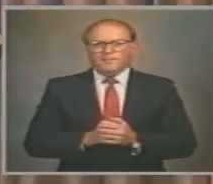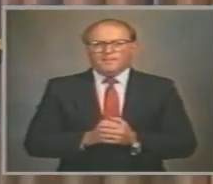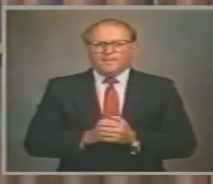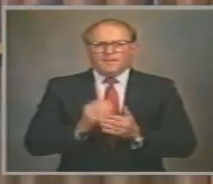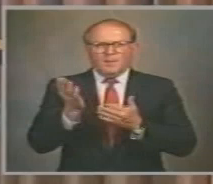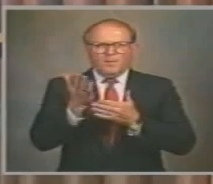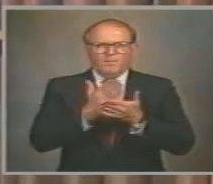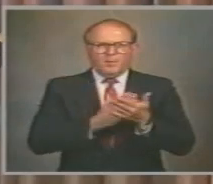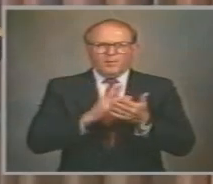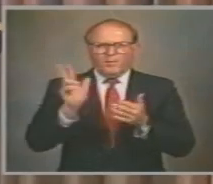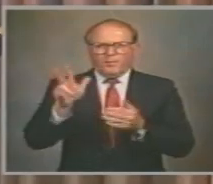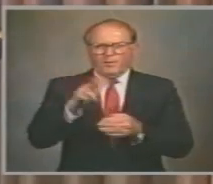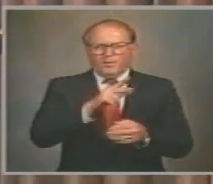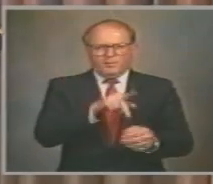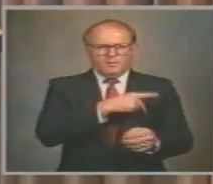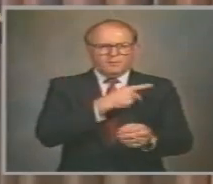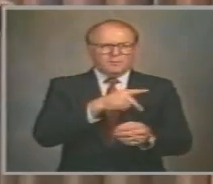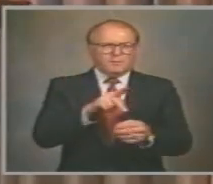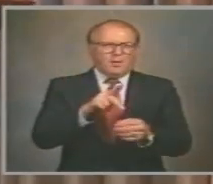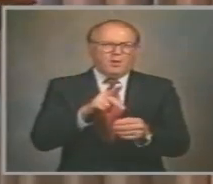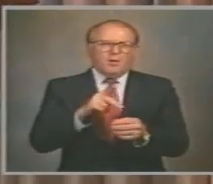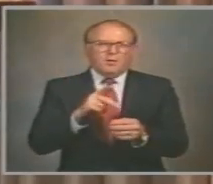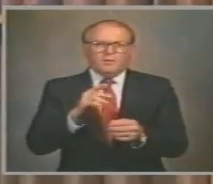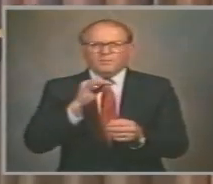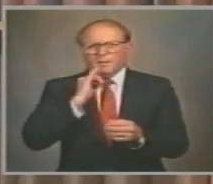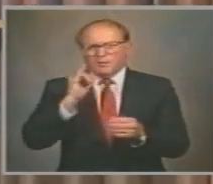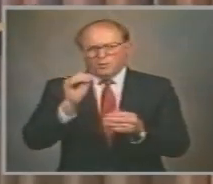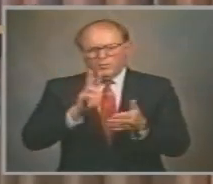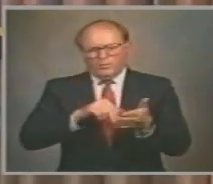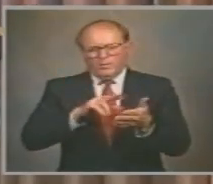Part of the 33rd Psalm is going to be the scripture reading for today. We're